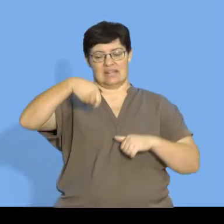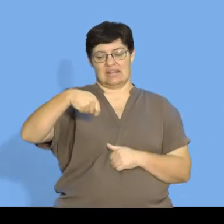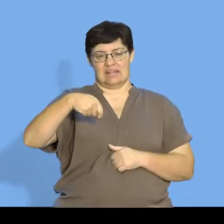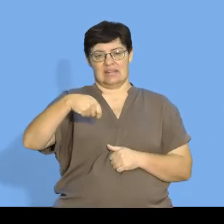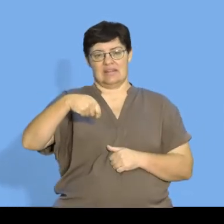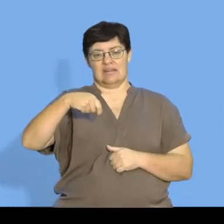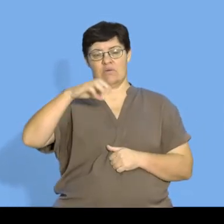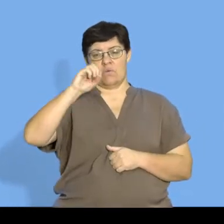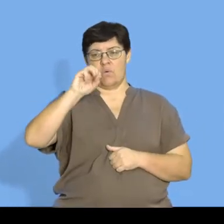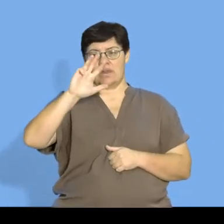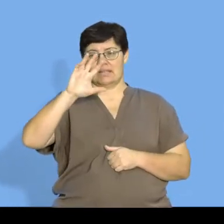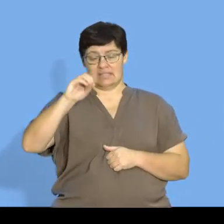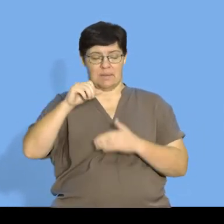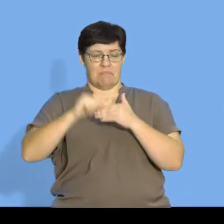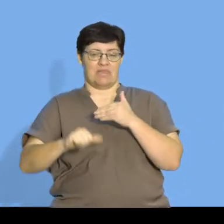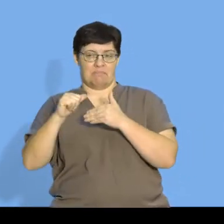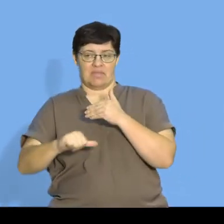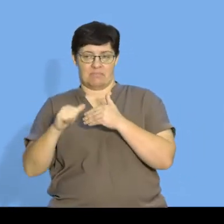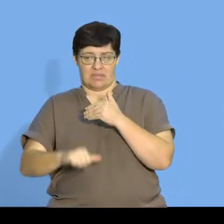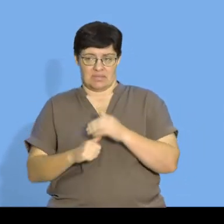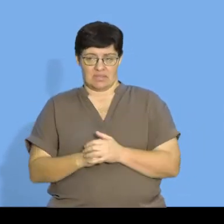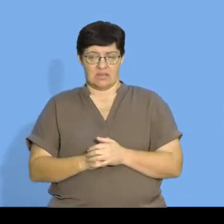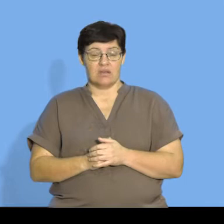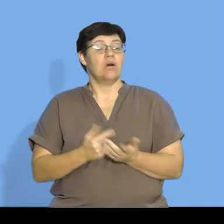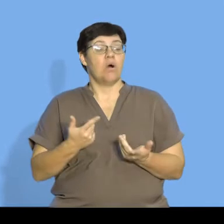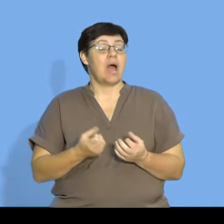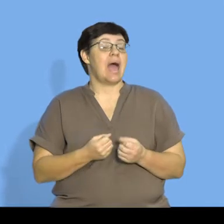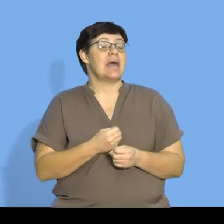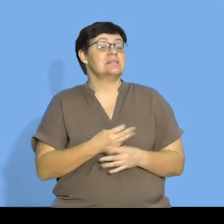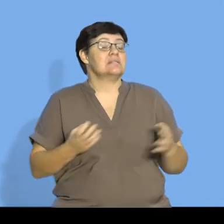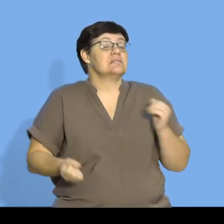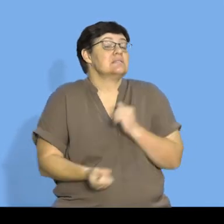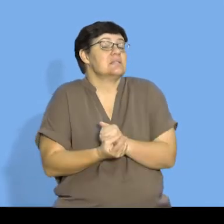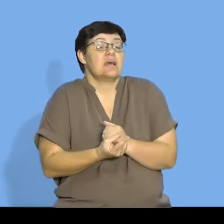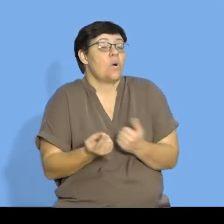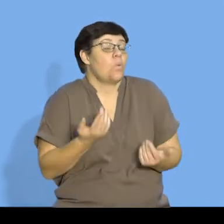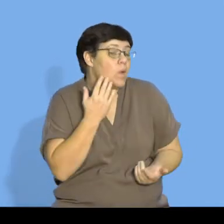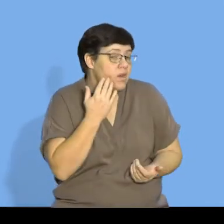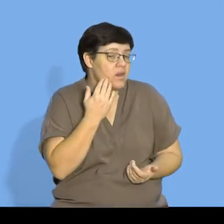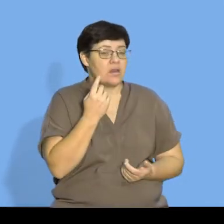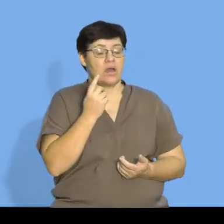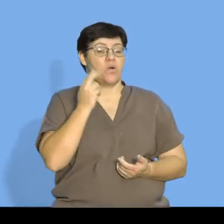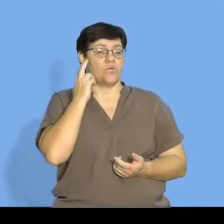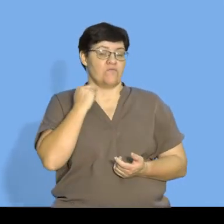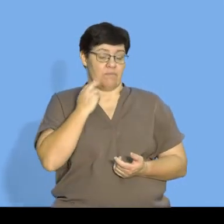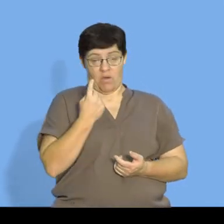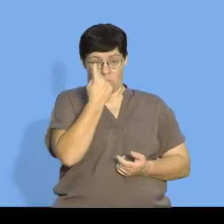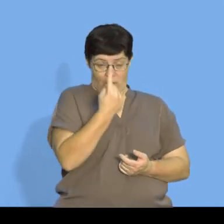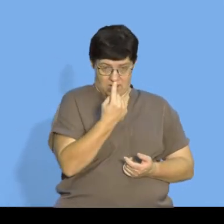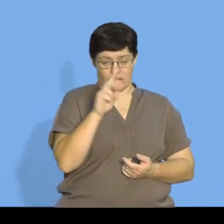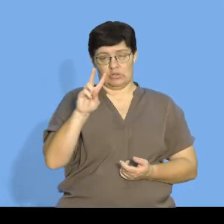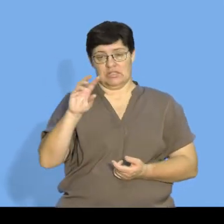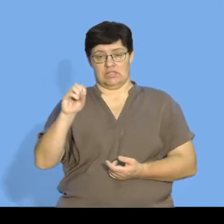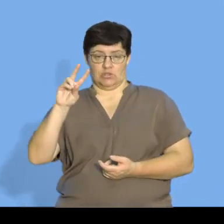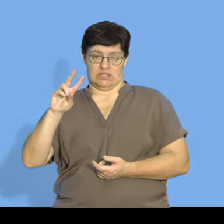of 10,090 rand per month, effective from the 1st of November 2020.